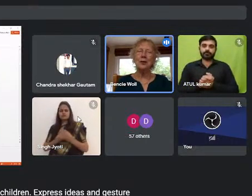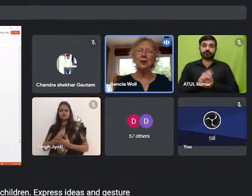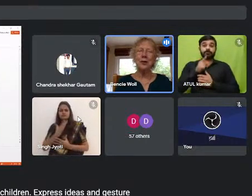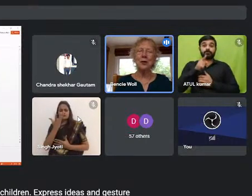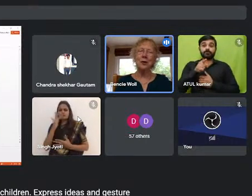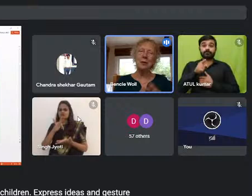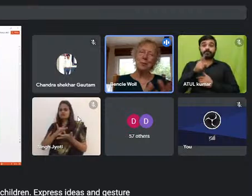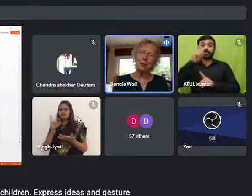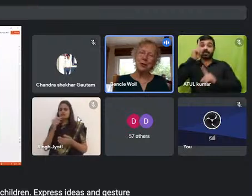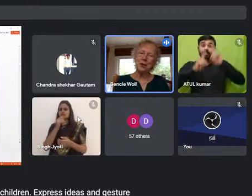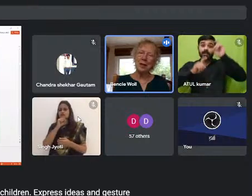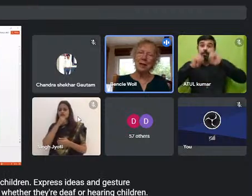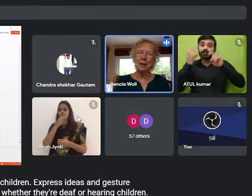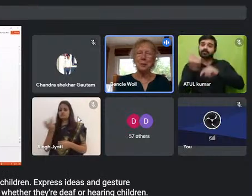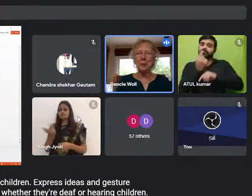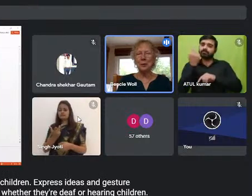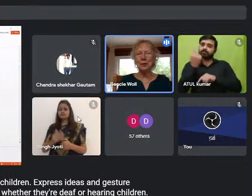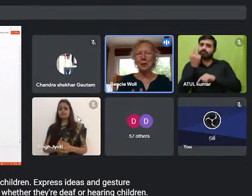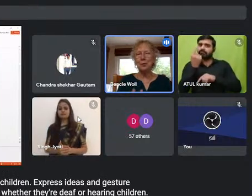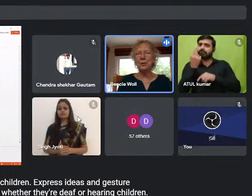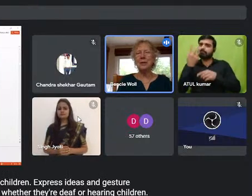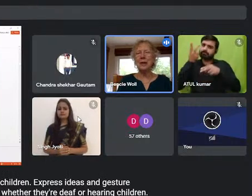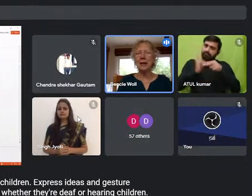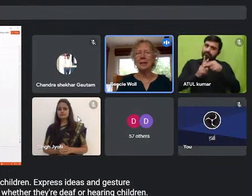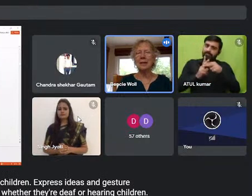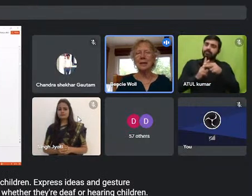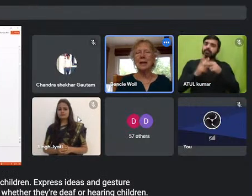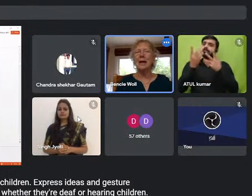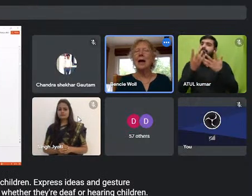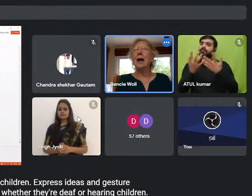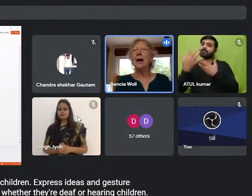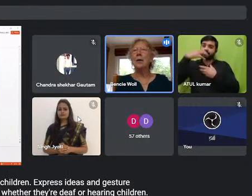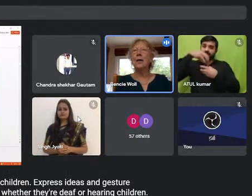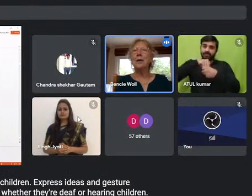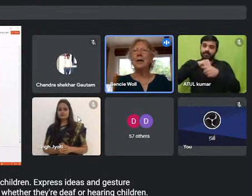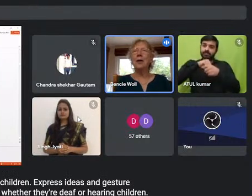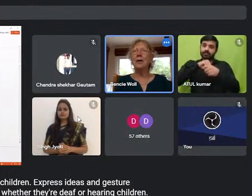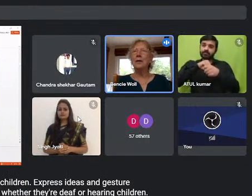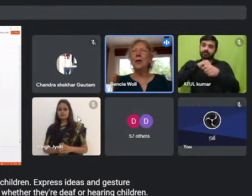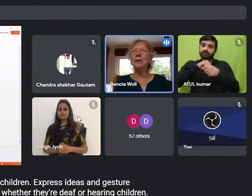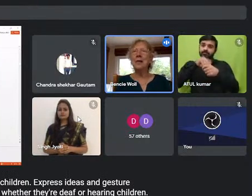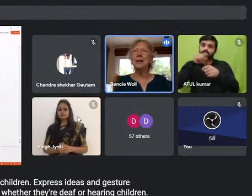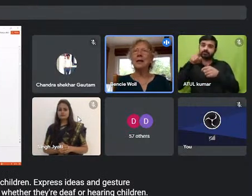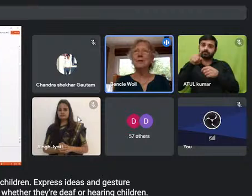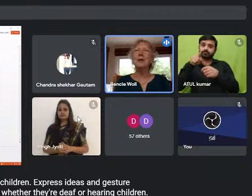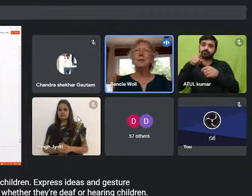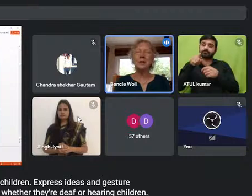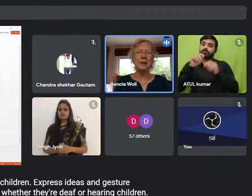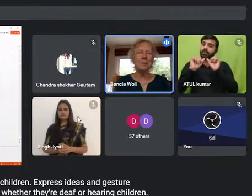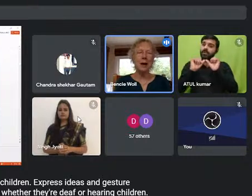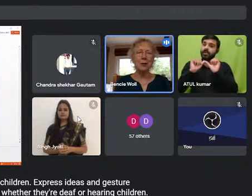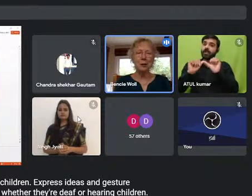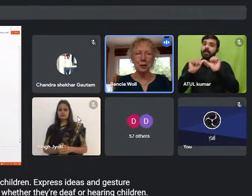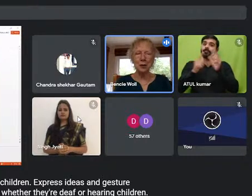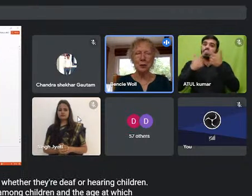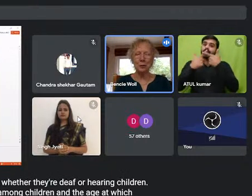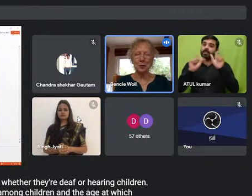So gesture not only precedes, but also predicts the onset of